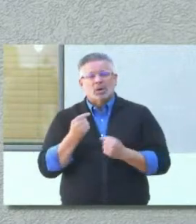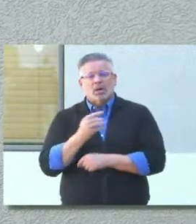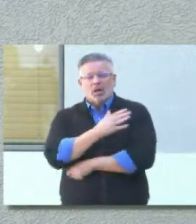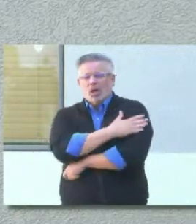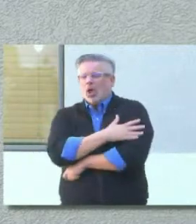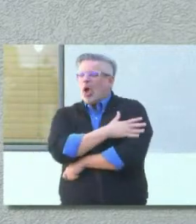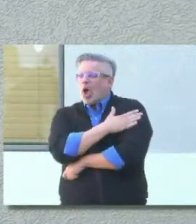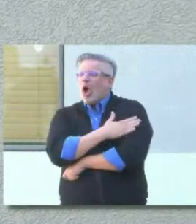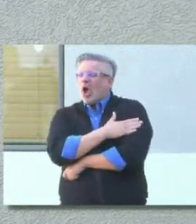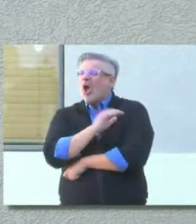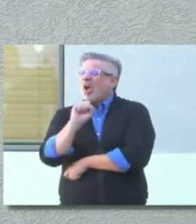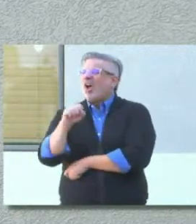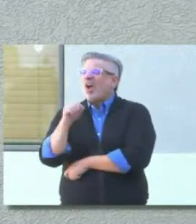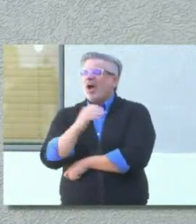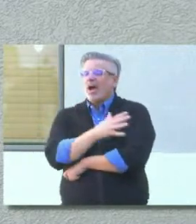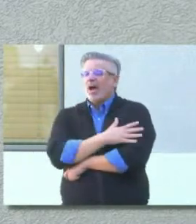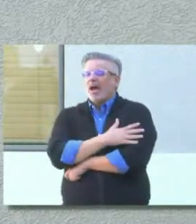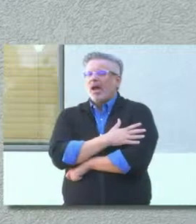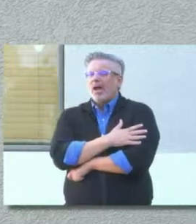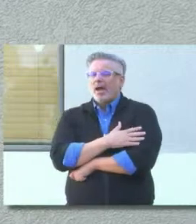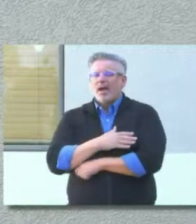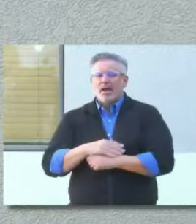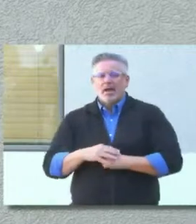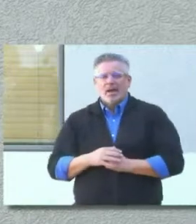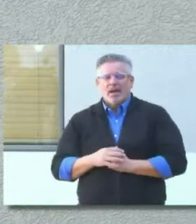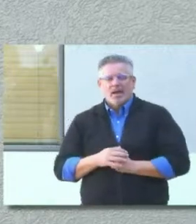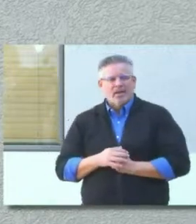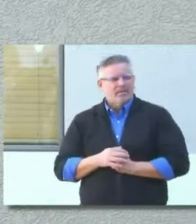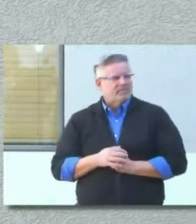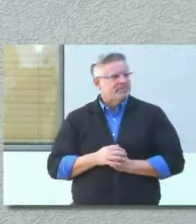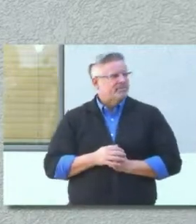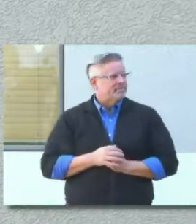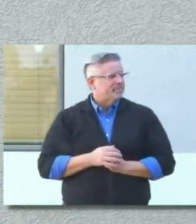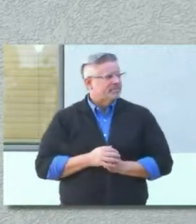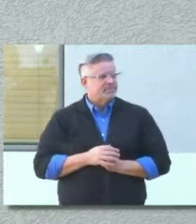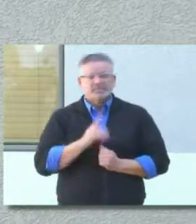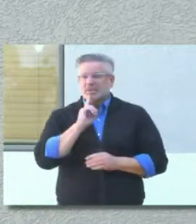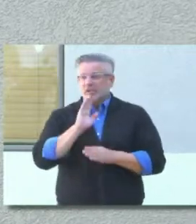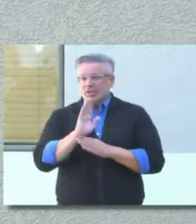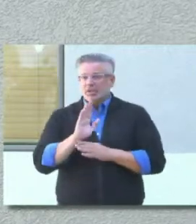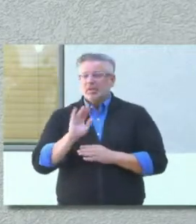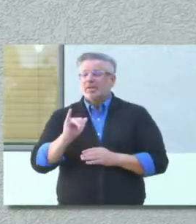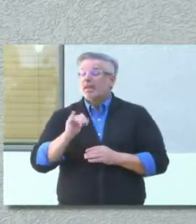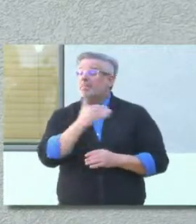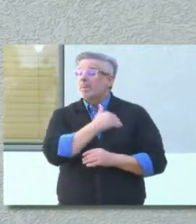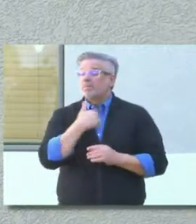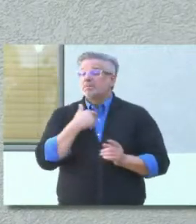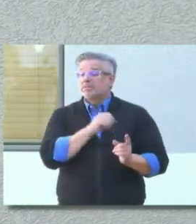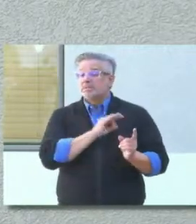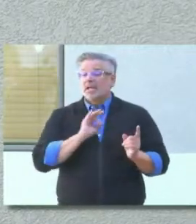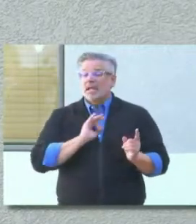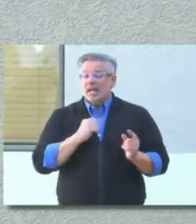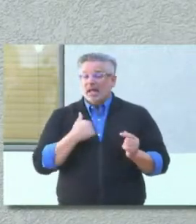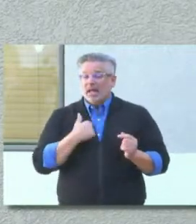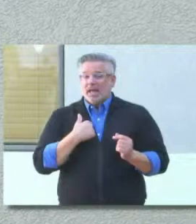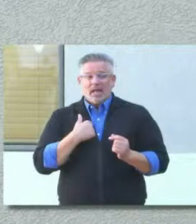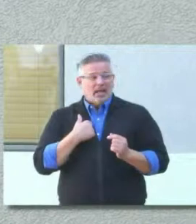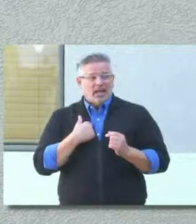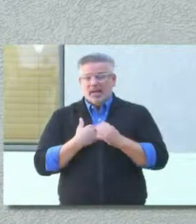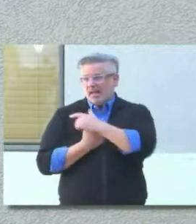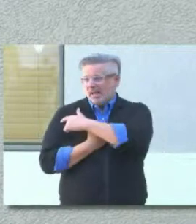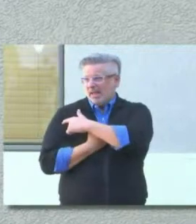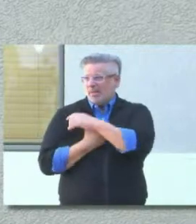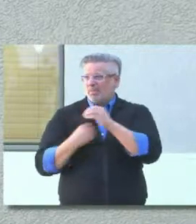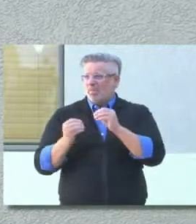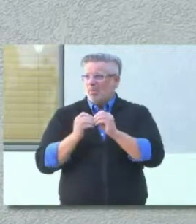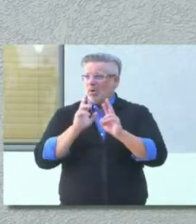commenting with Dr. Galley. In fact, Dr. Galley, I found someone to concur, one of the members of the staff here. I said, I actually had a little